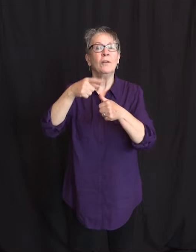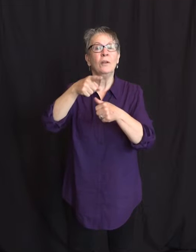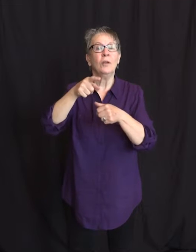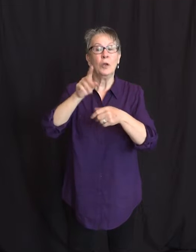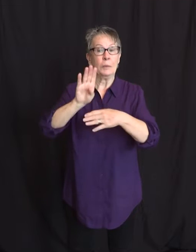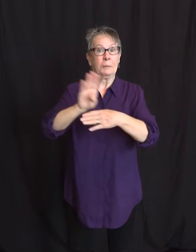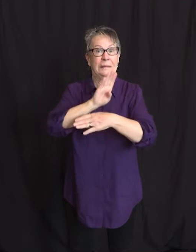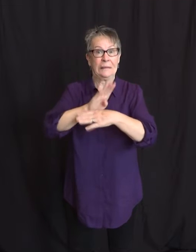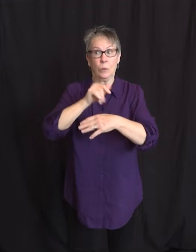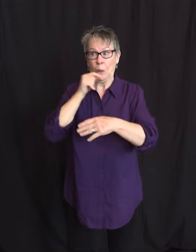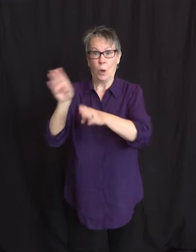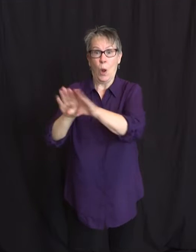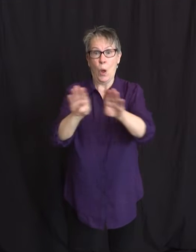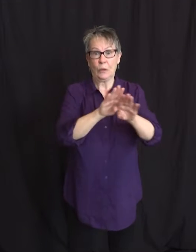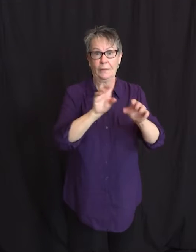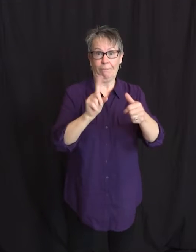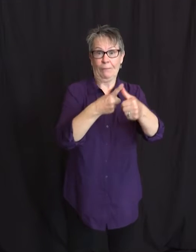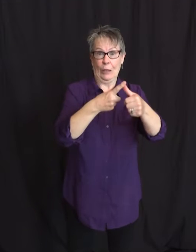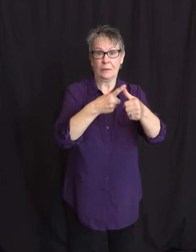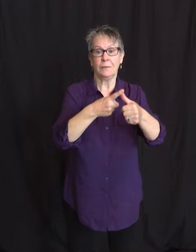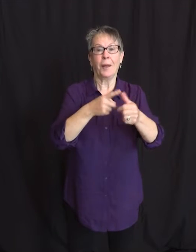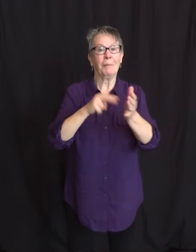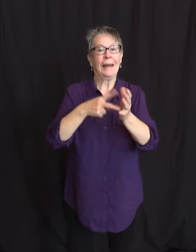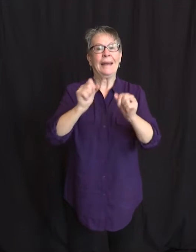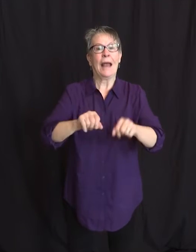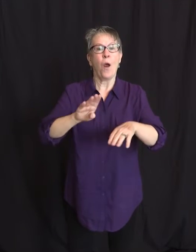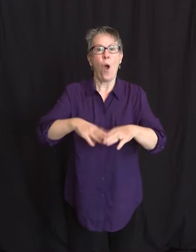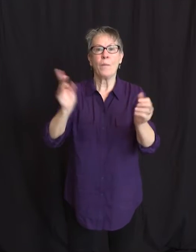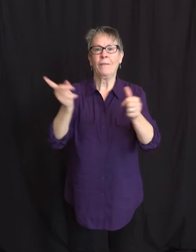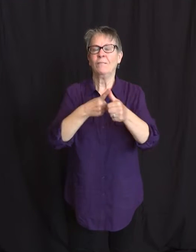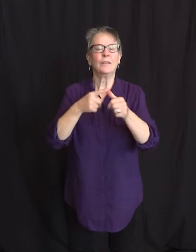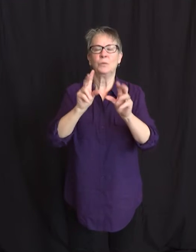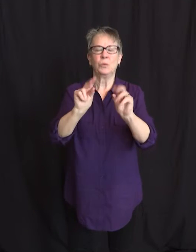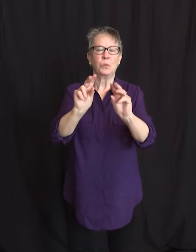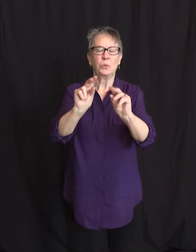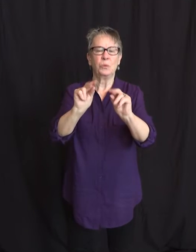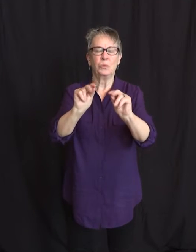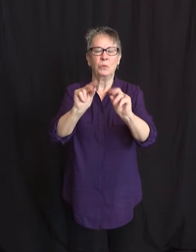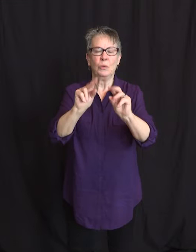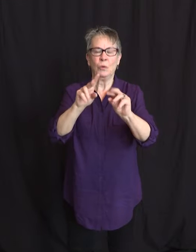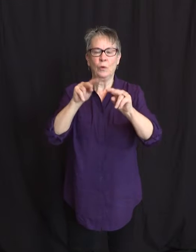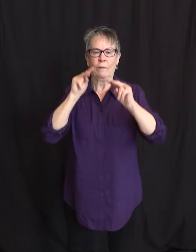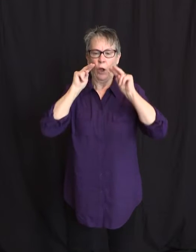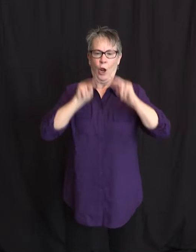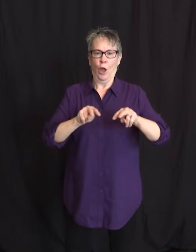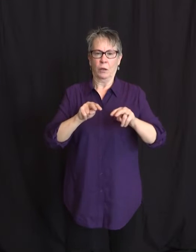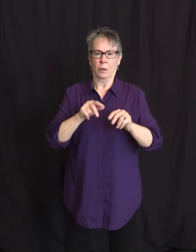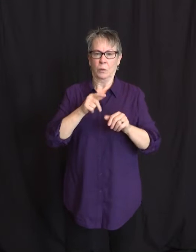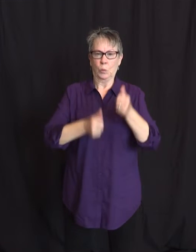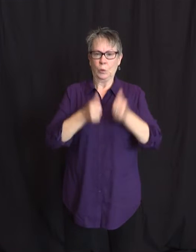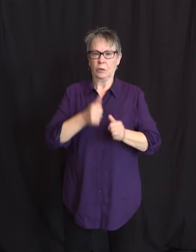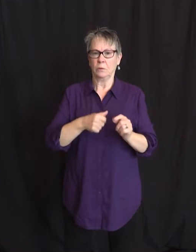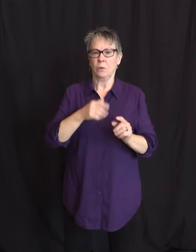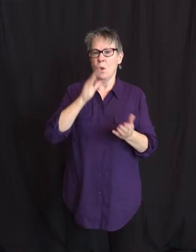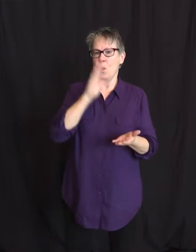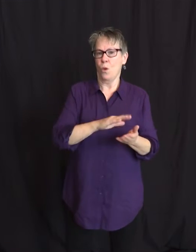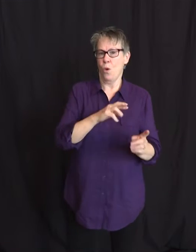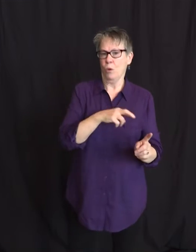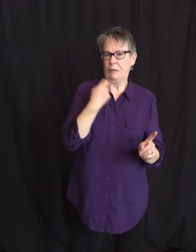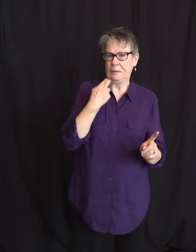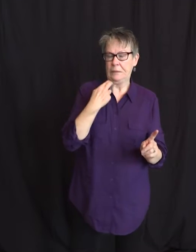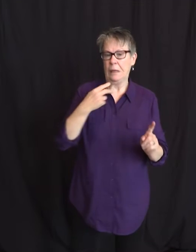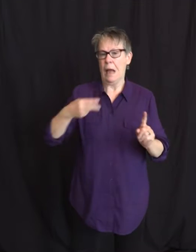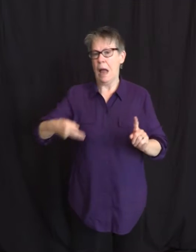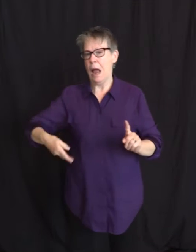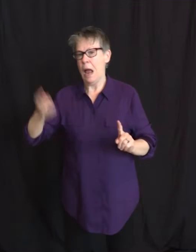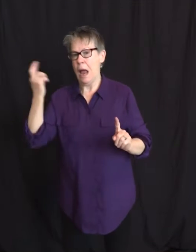be consistent with what we would do. But it's going to be the workplaces and